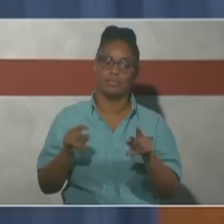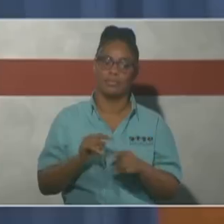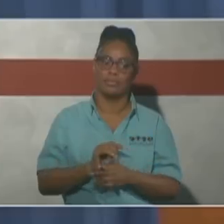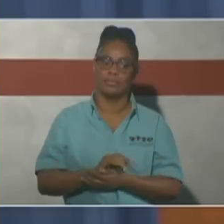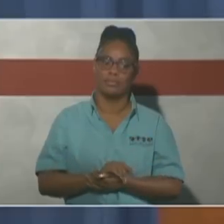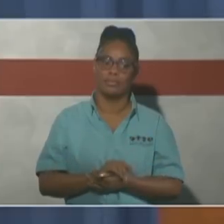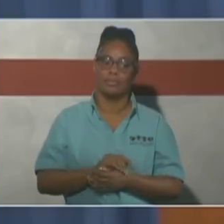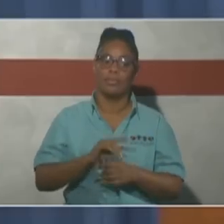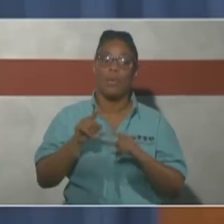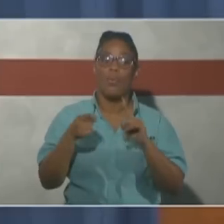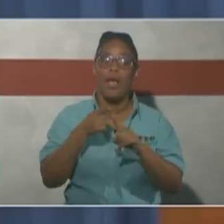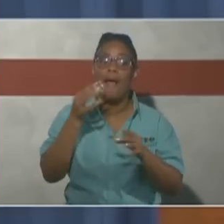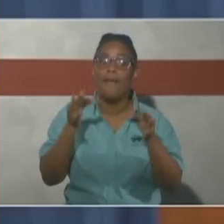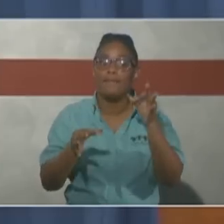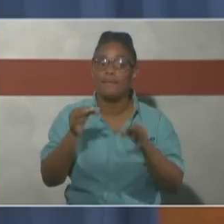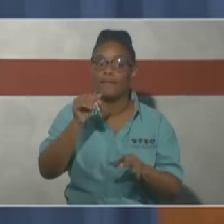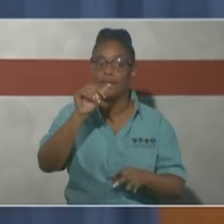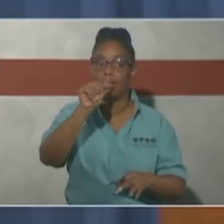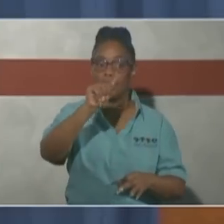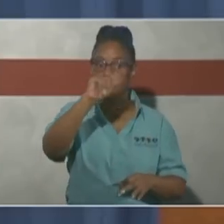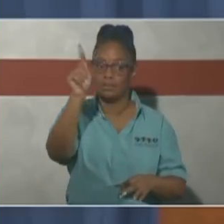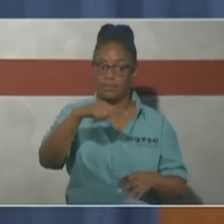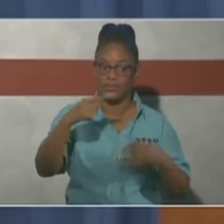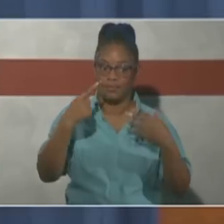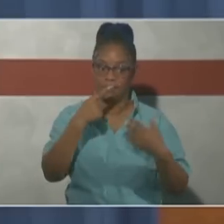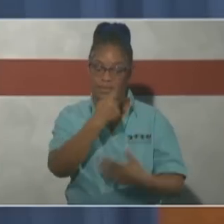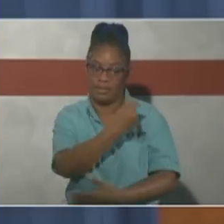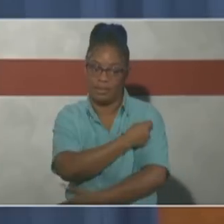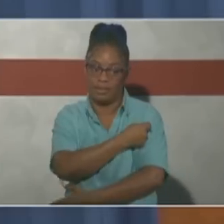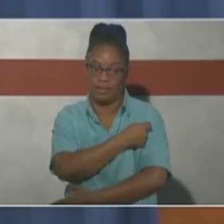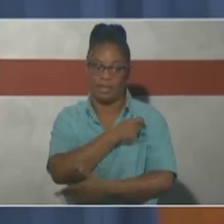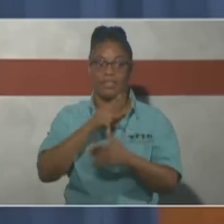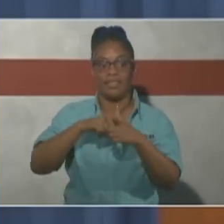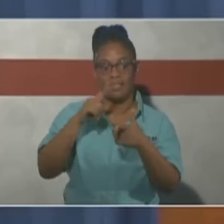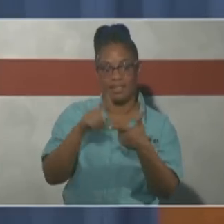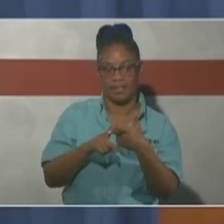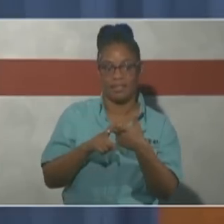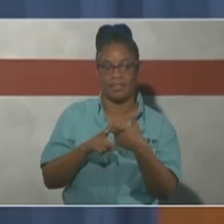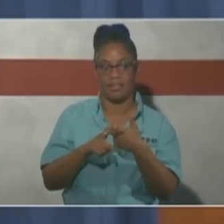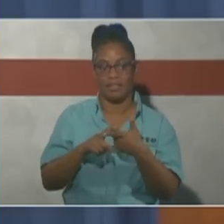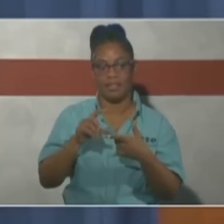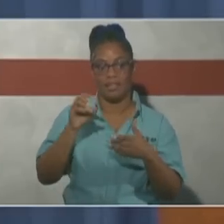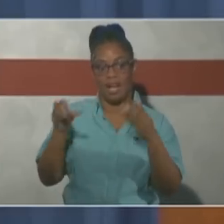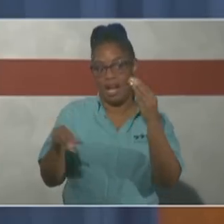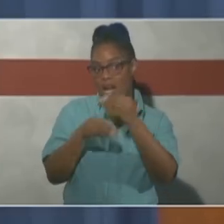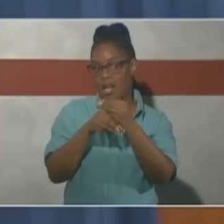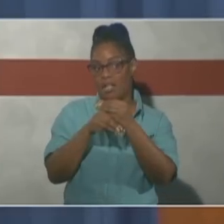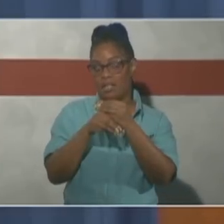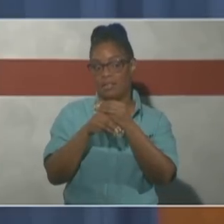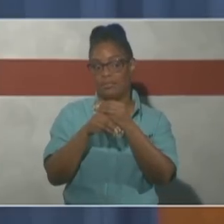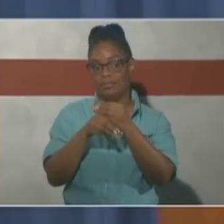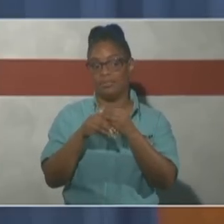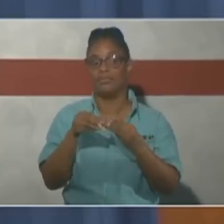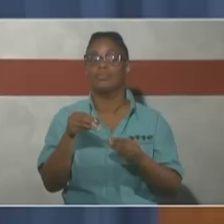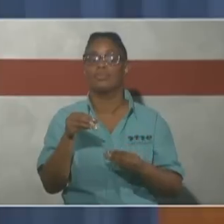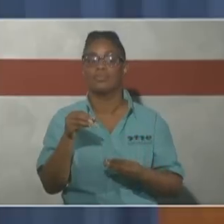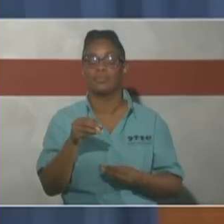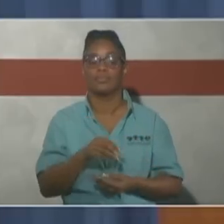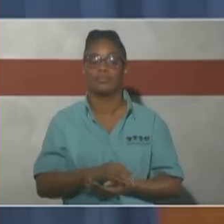far. In terms of the booster campaign, I've been asked to just delineate the timelines again, which is on our